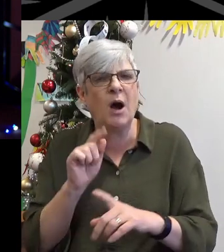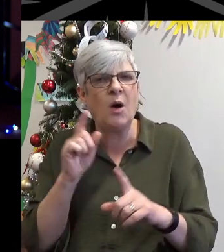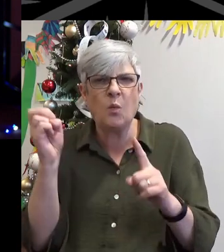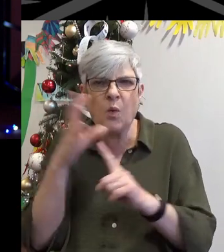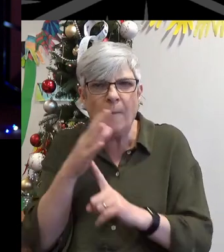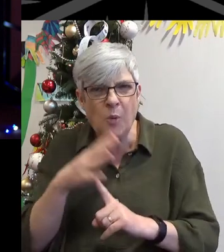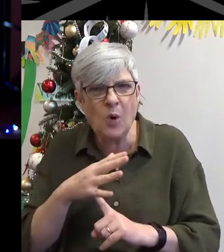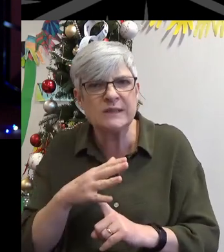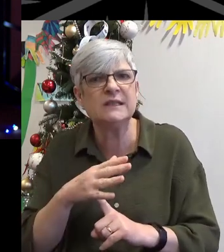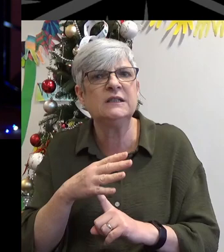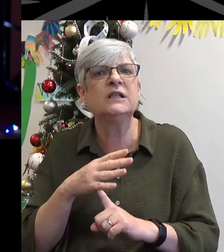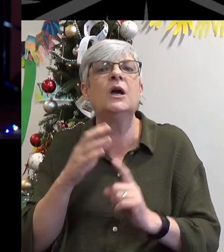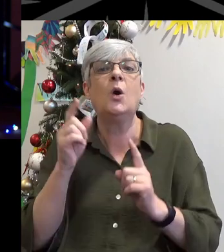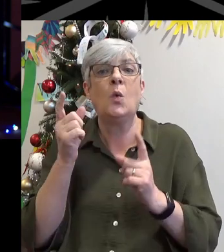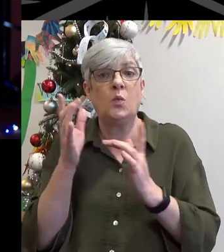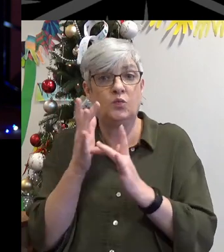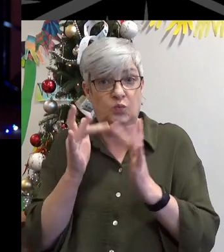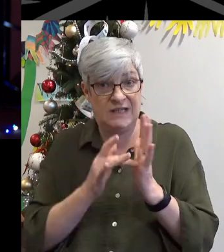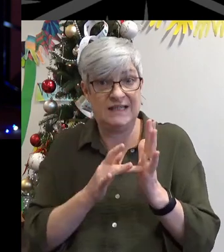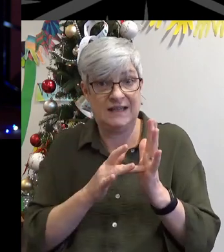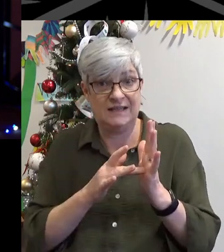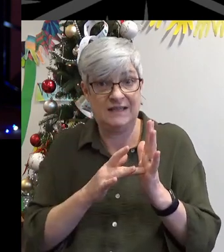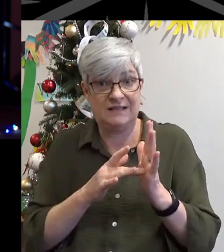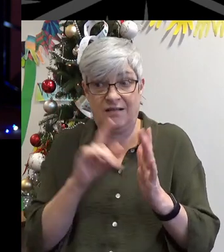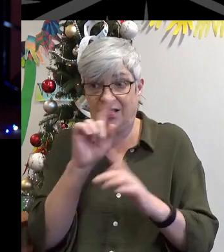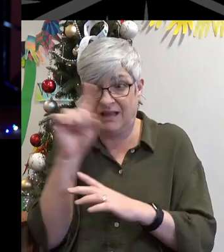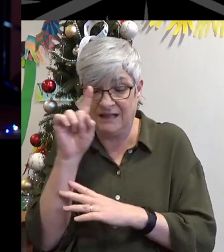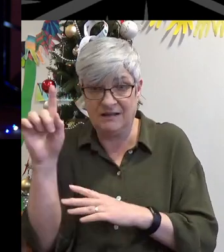matters is what Jesus did later.